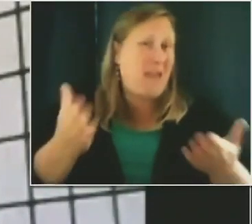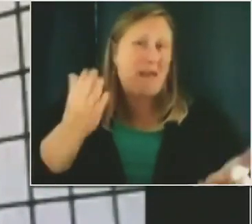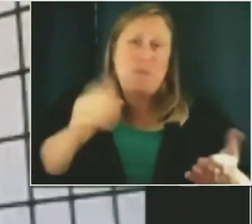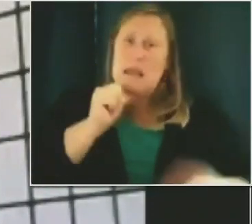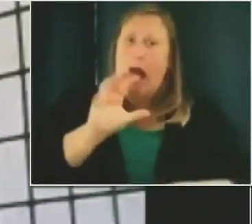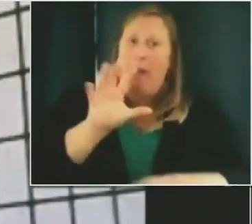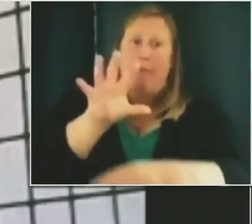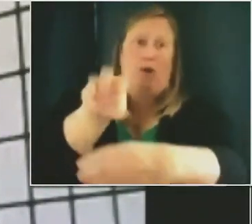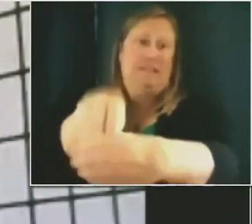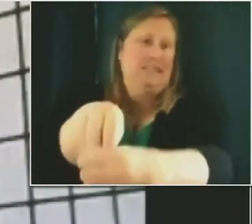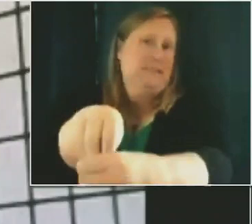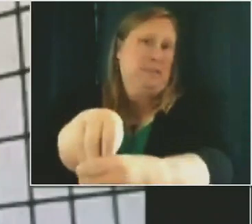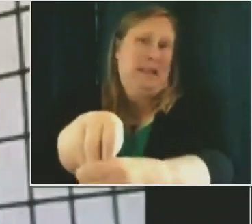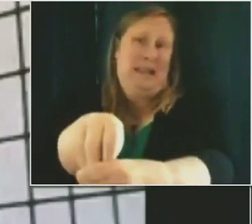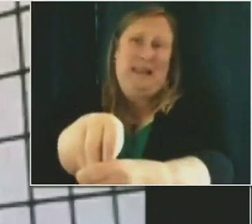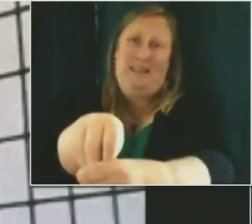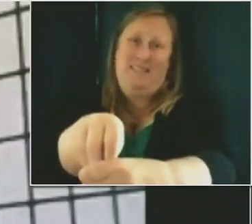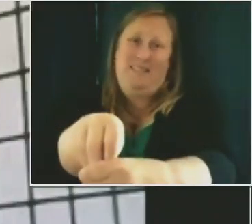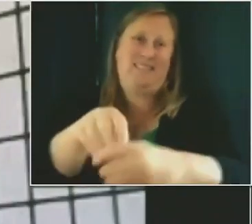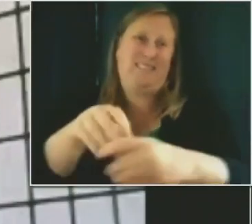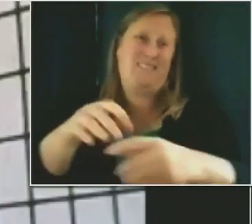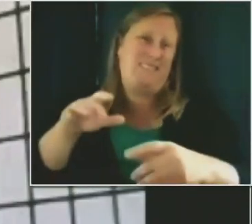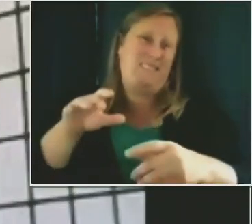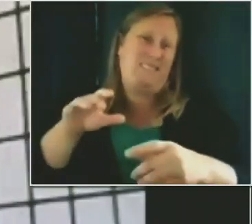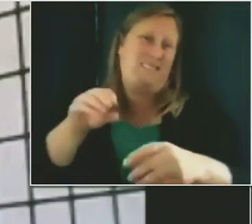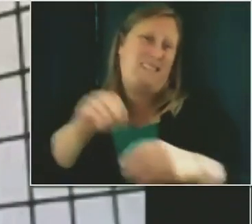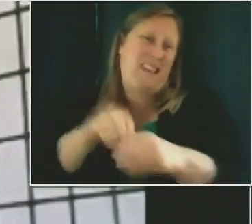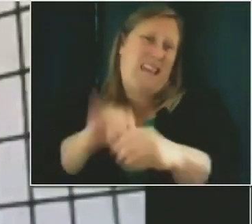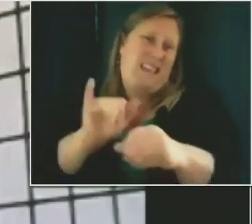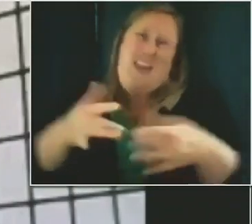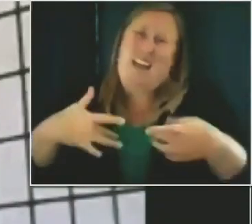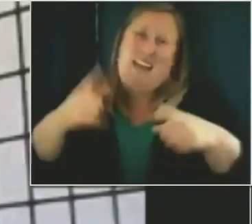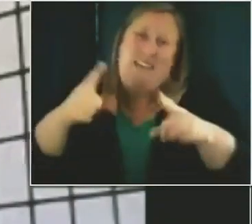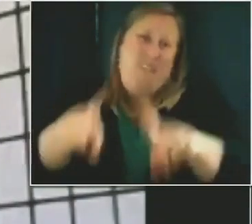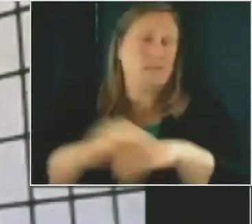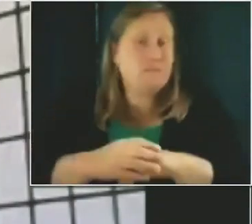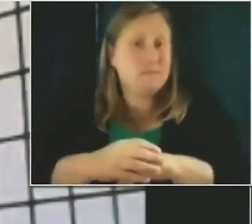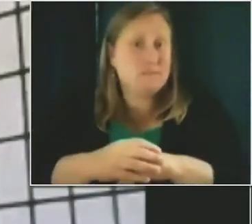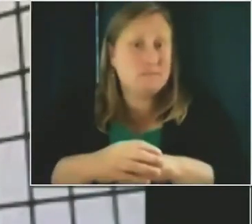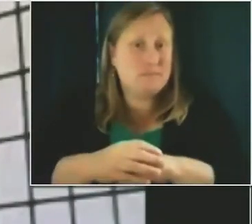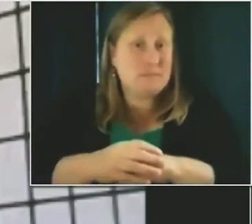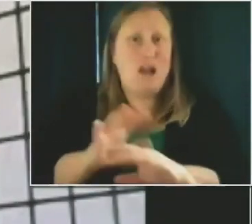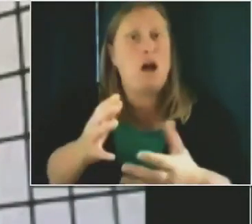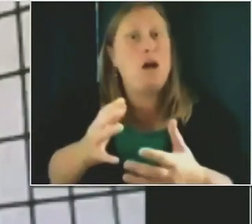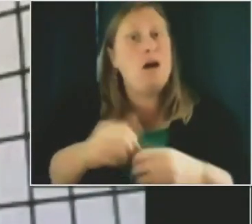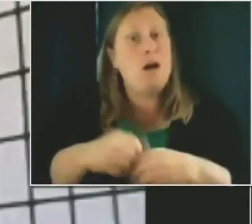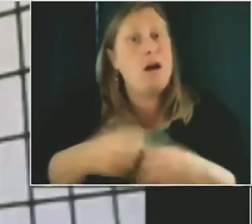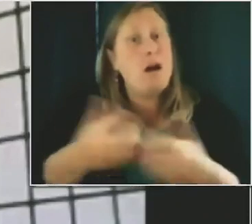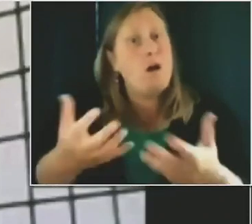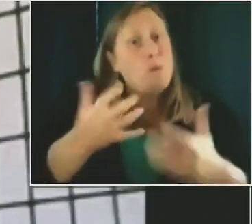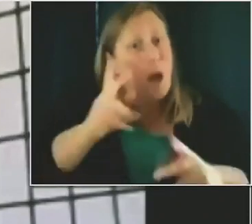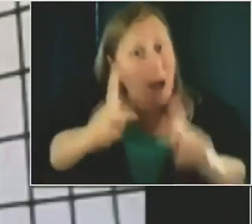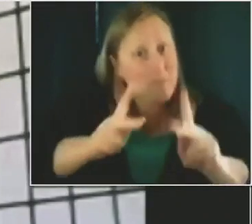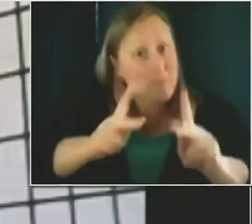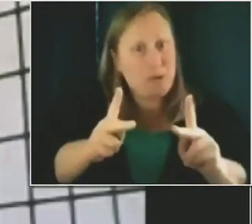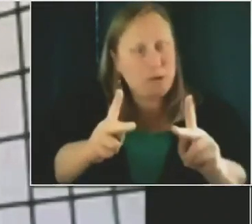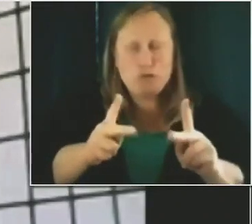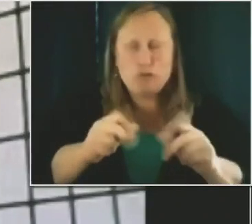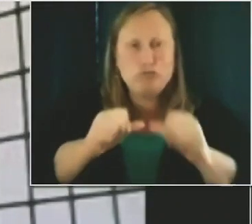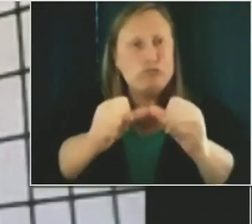doing having physical activity, but it's when people are coming together and